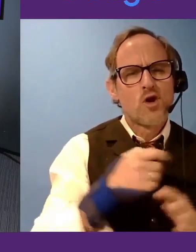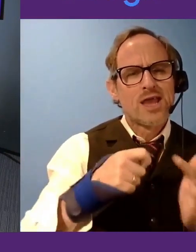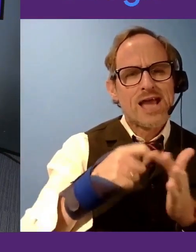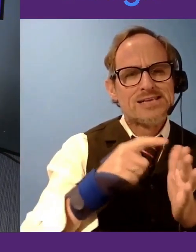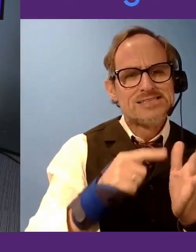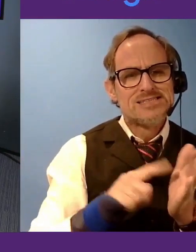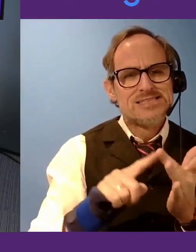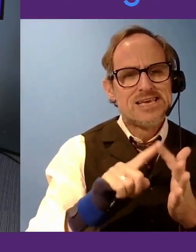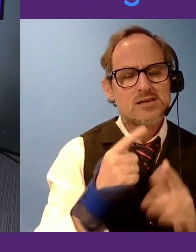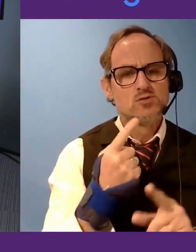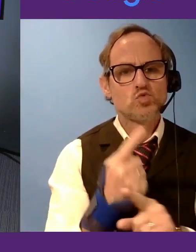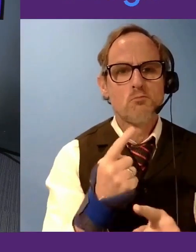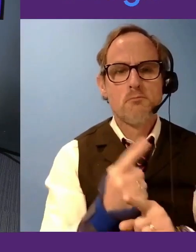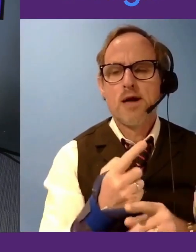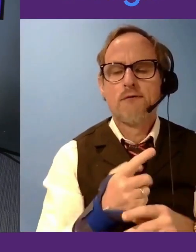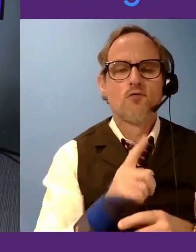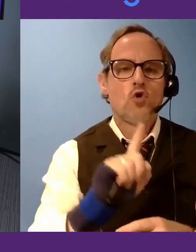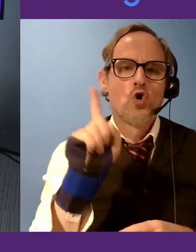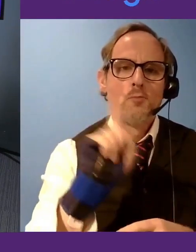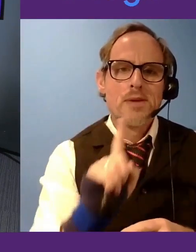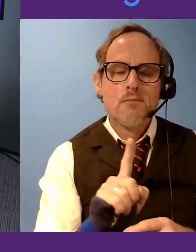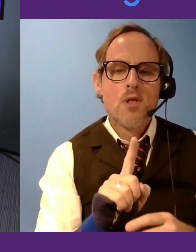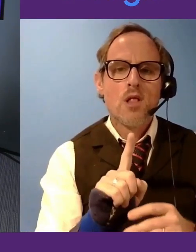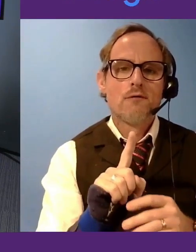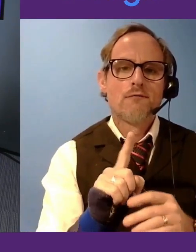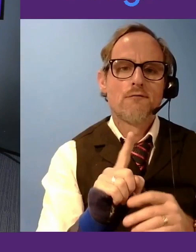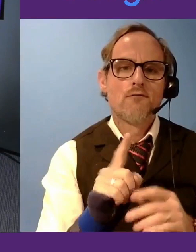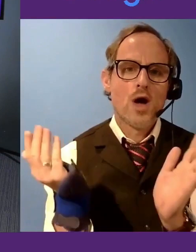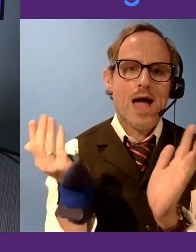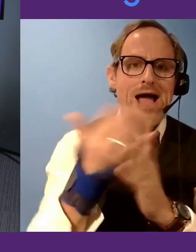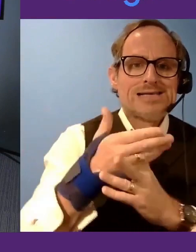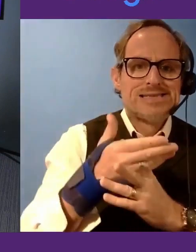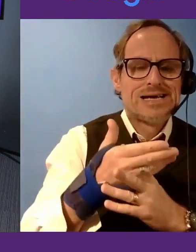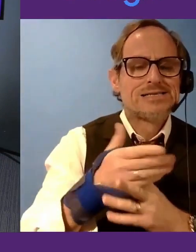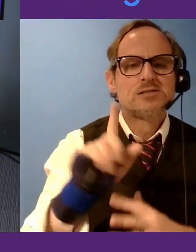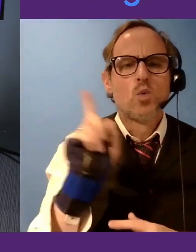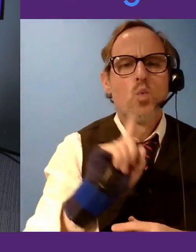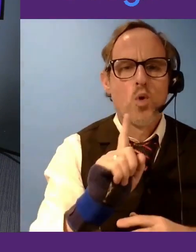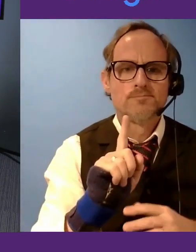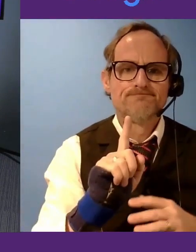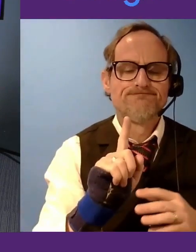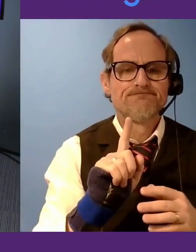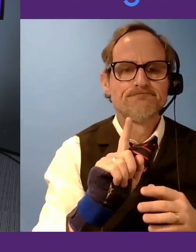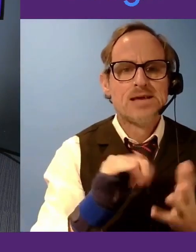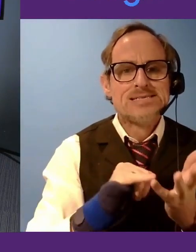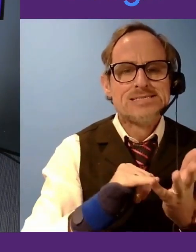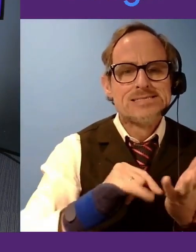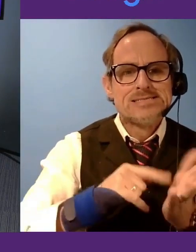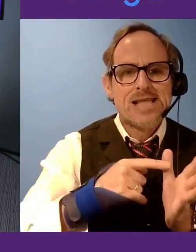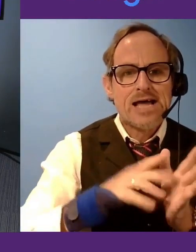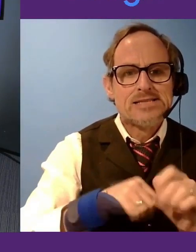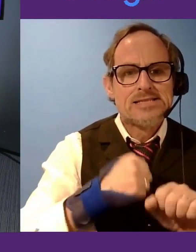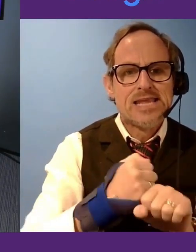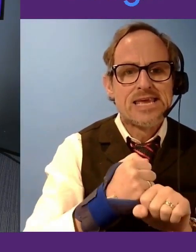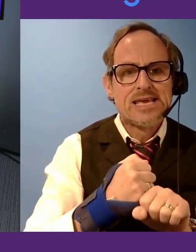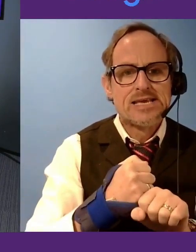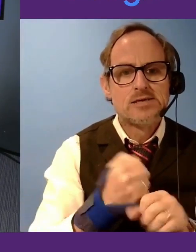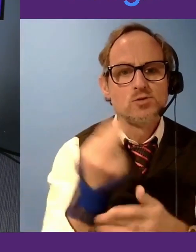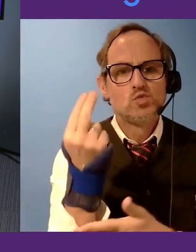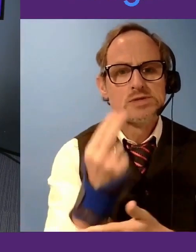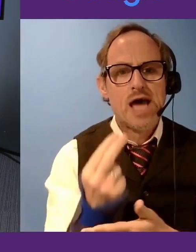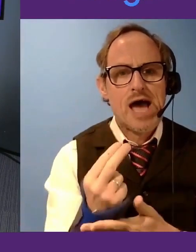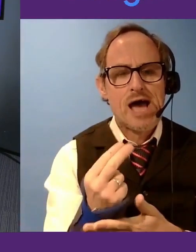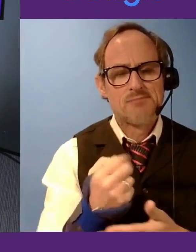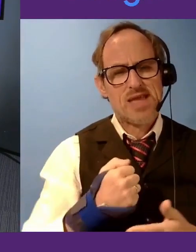have where people see accessibility as stymieing design. But the way we see it, that if people know what the